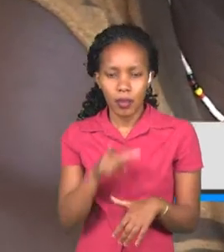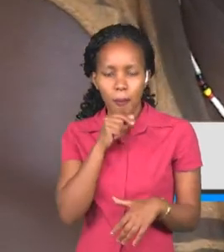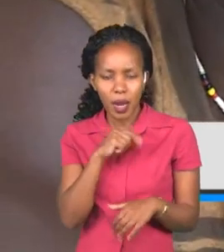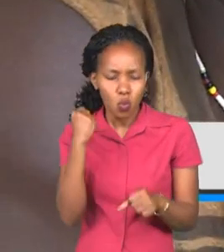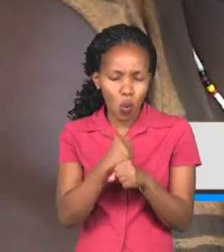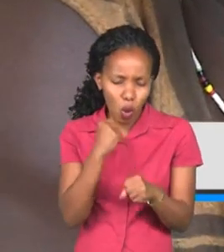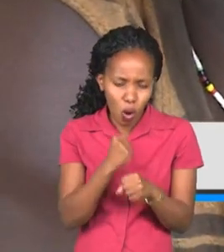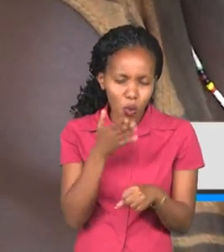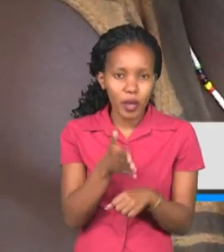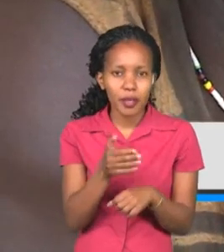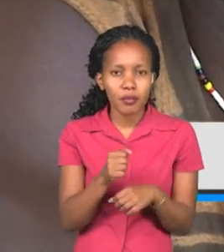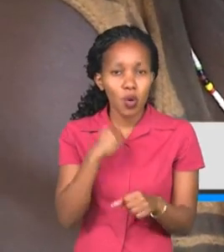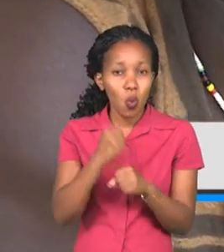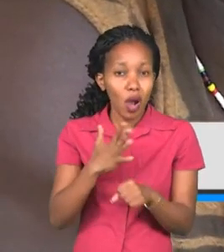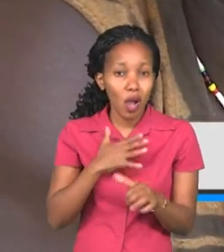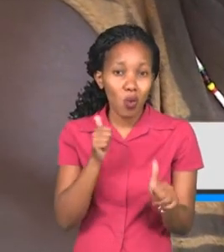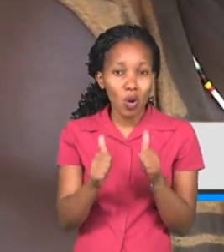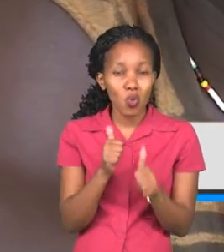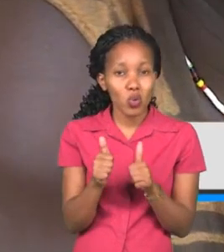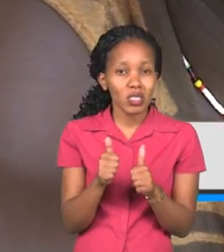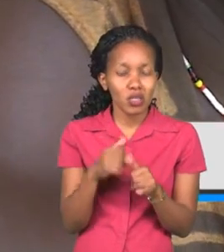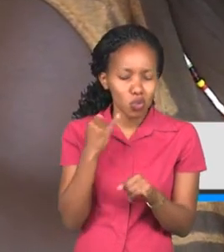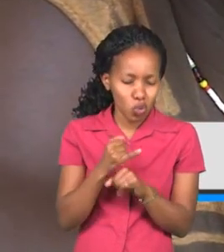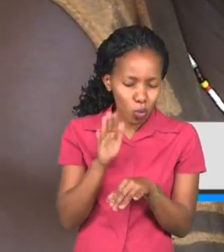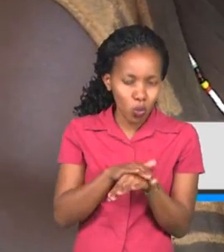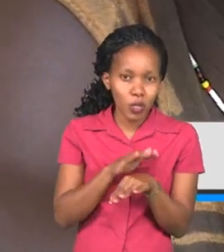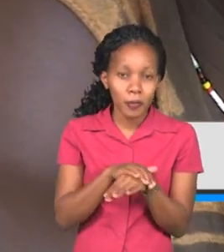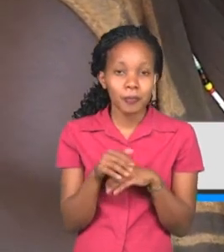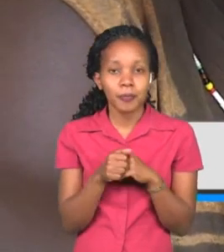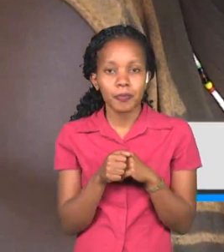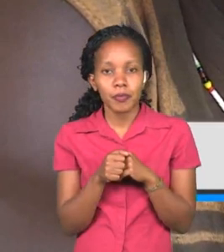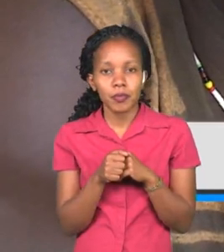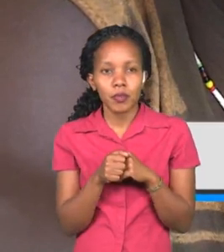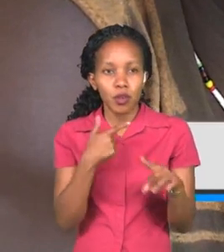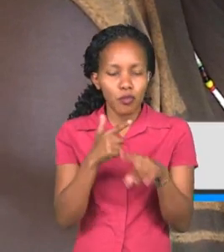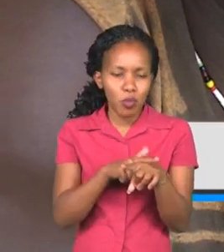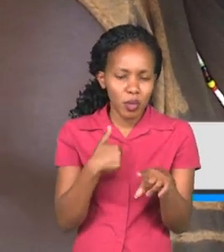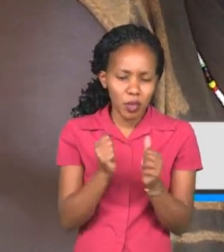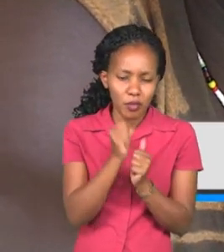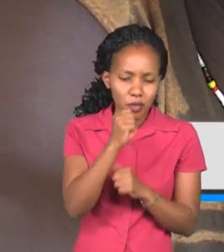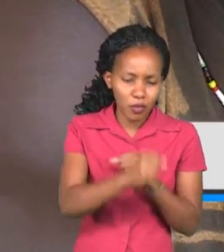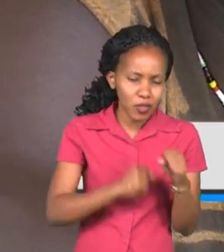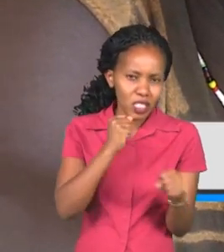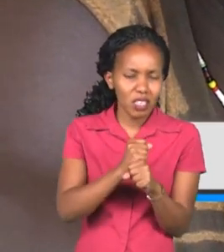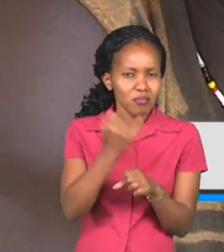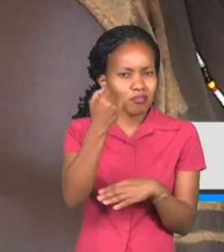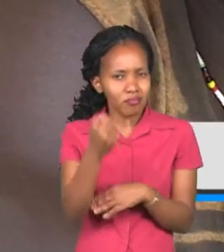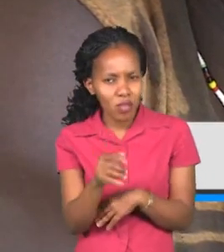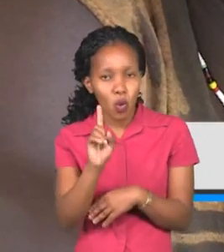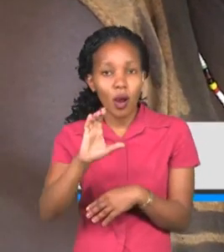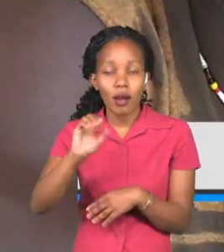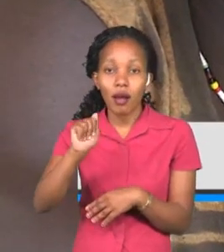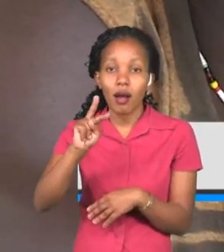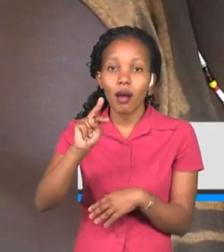work. Our work is a father-son job. From the age of 15, children learn to draw one small